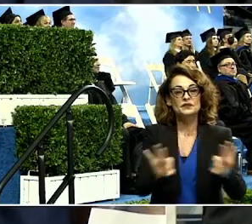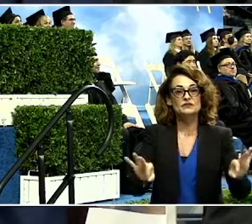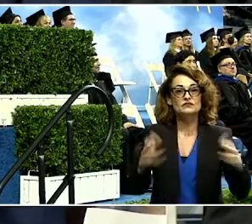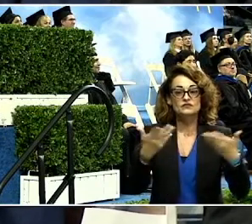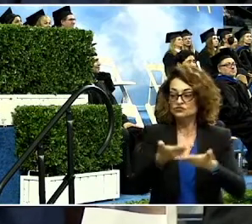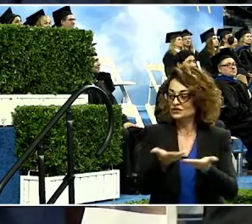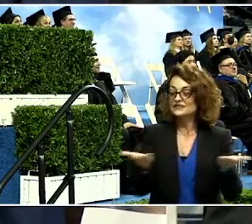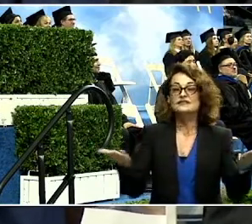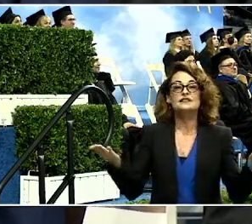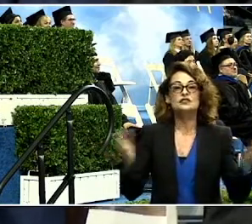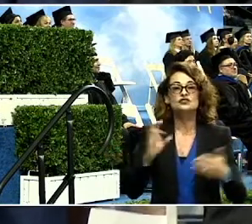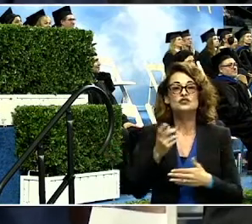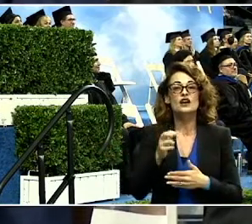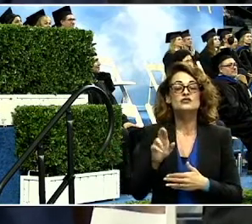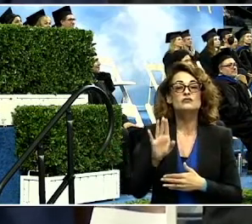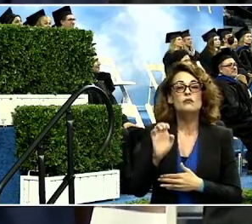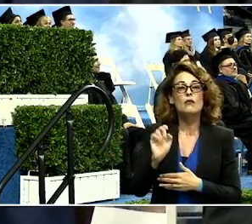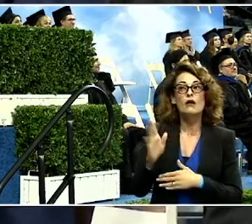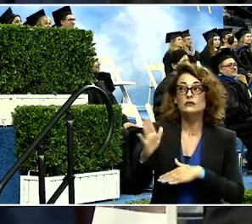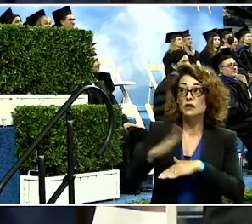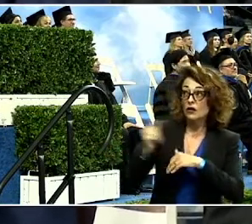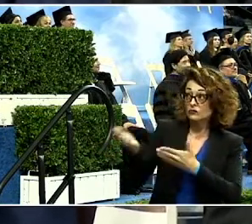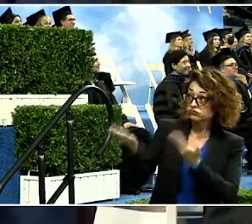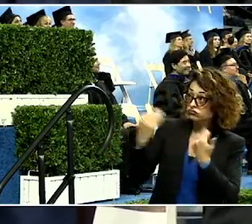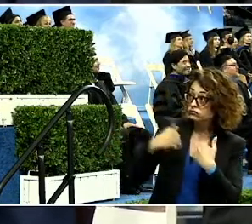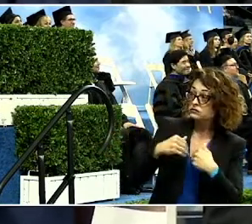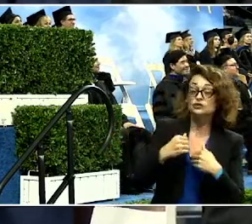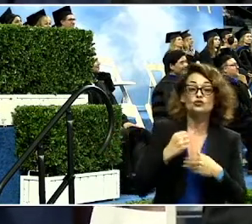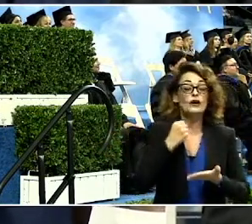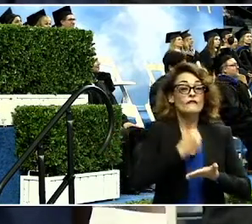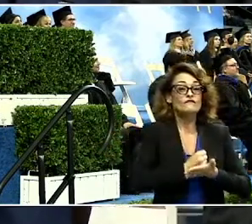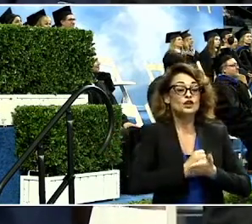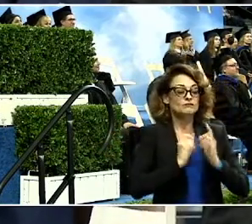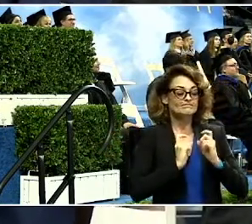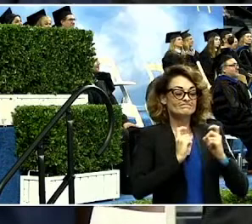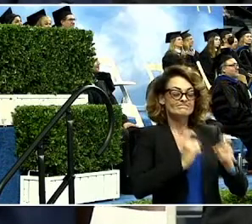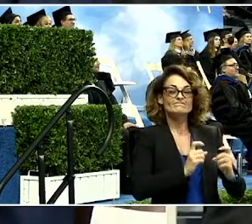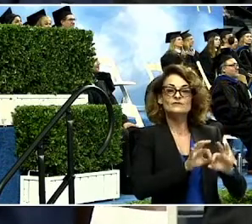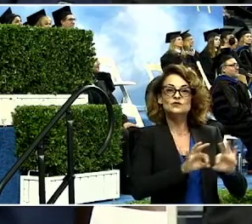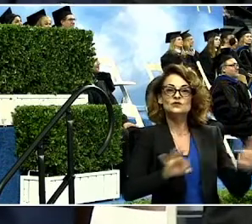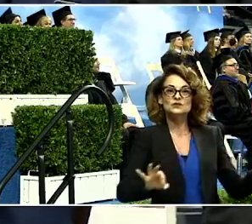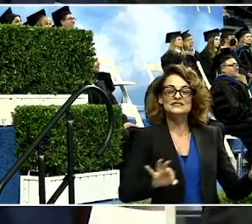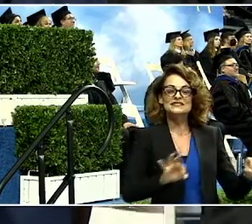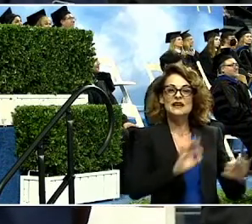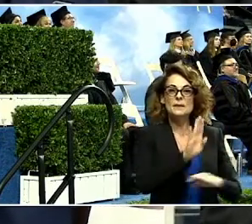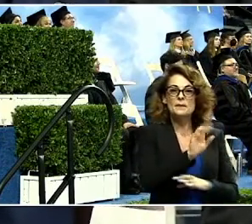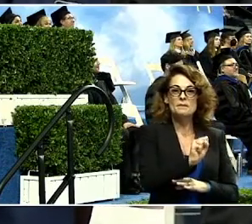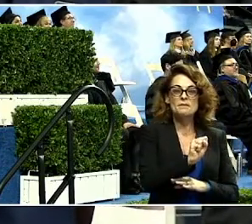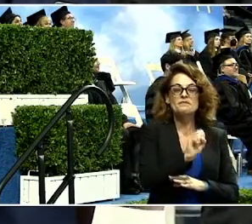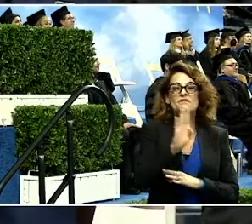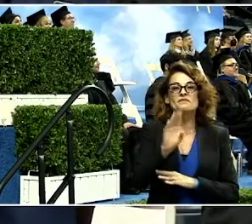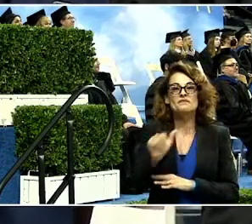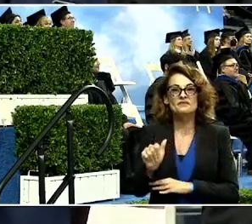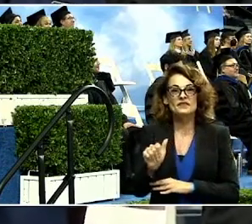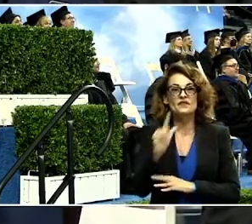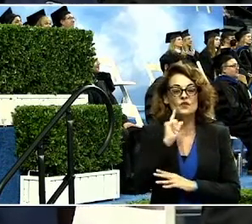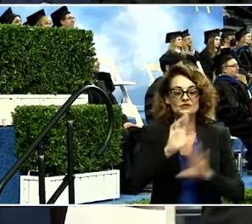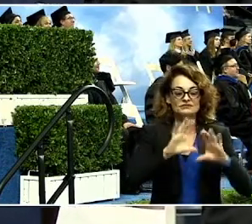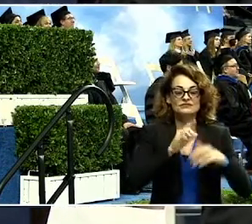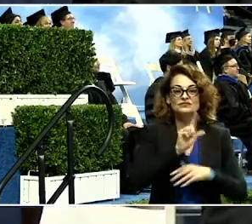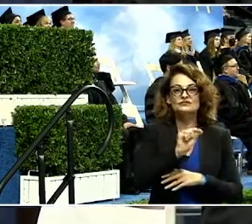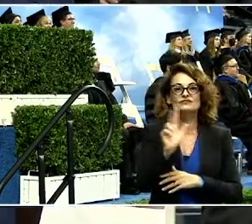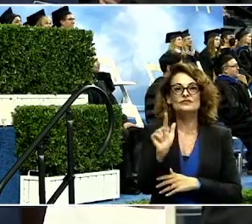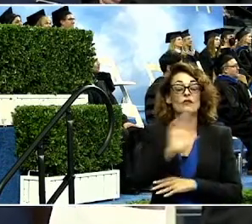Chancellor Block to confer the degrees of Bachelor of Science and Bachelor of Arts on the class of 2023. Will all the candidates for the